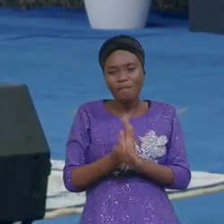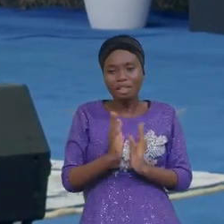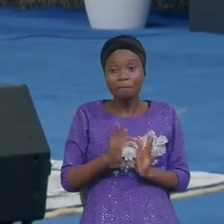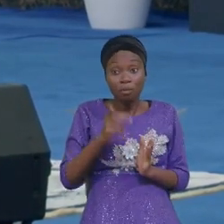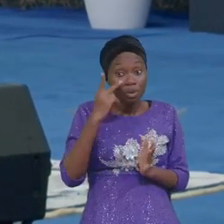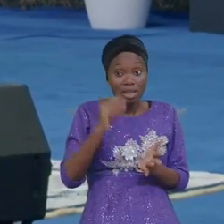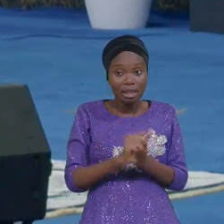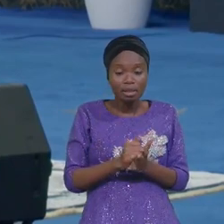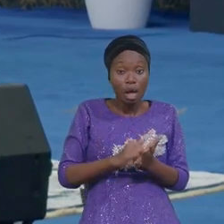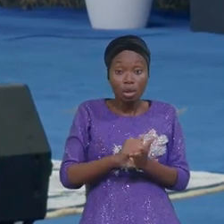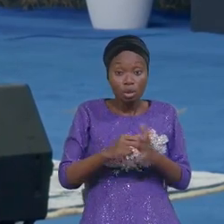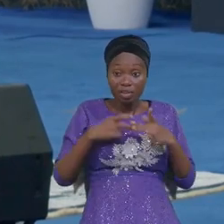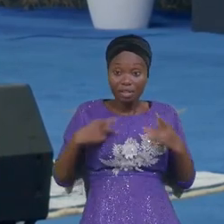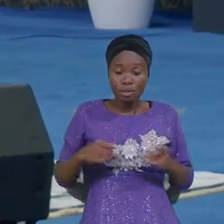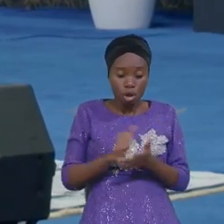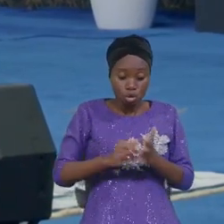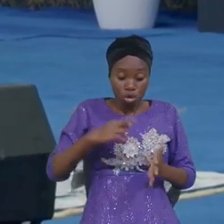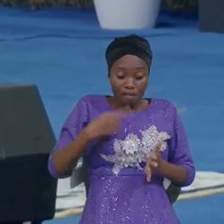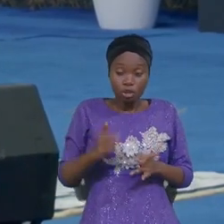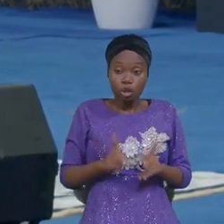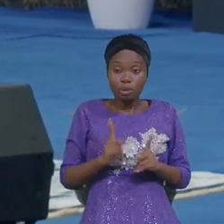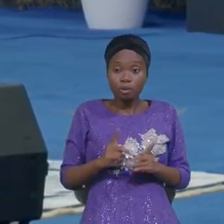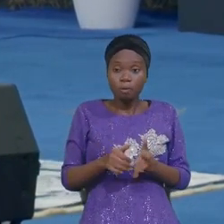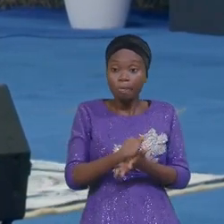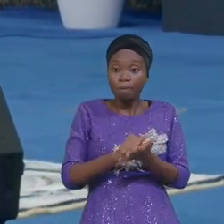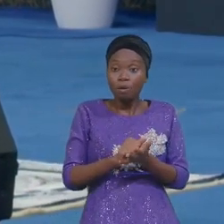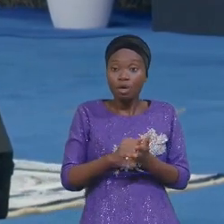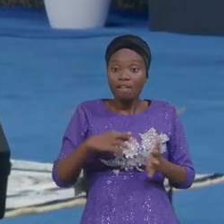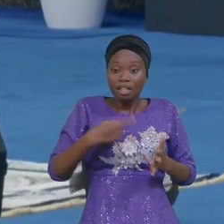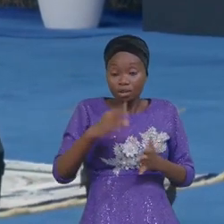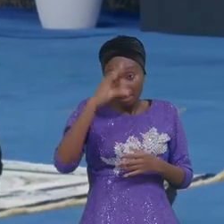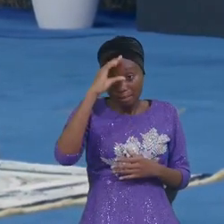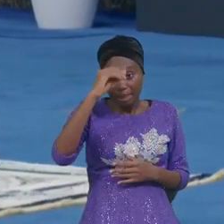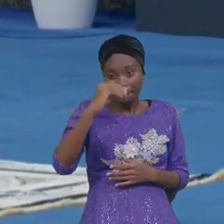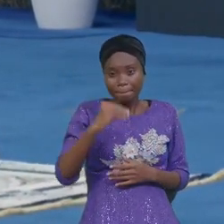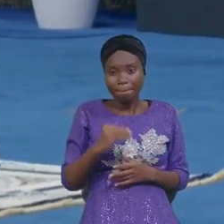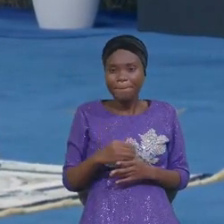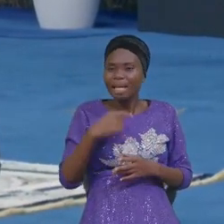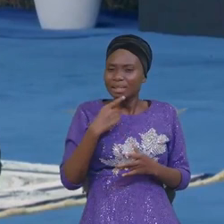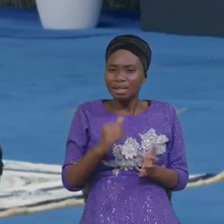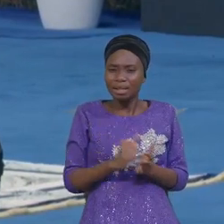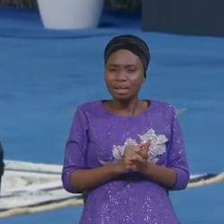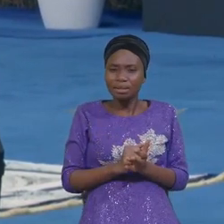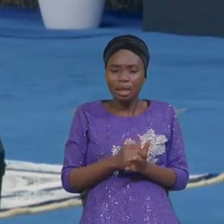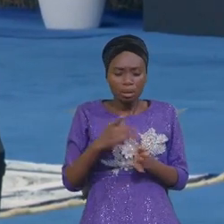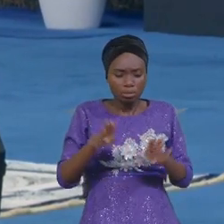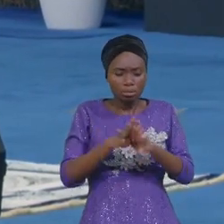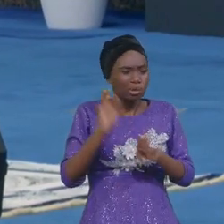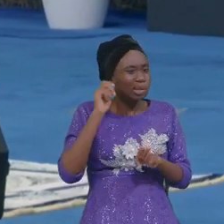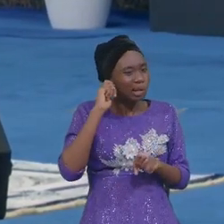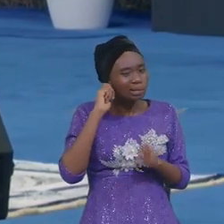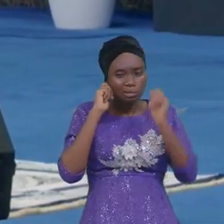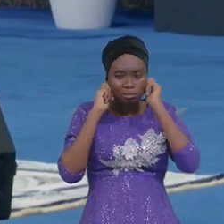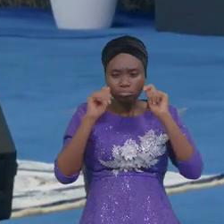those Pharisees, those religious people, those religious men, it says they blocked their ears, they closed